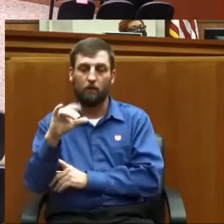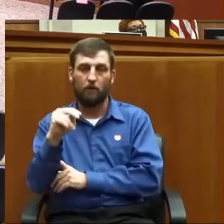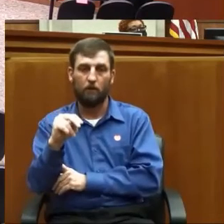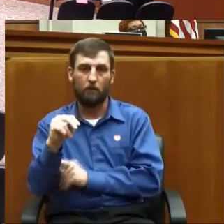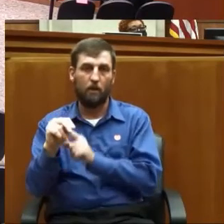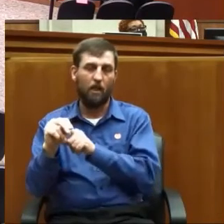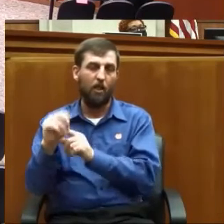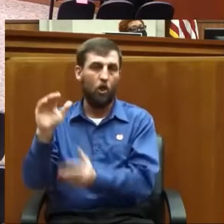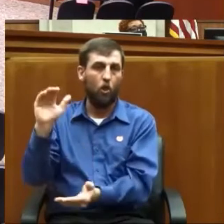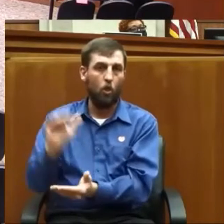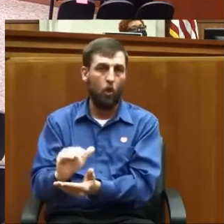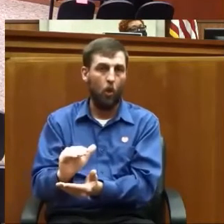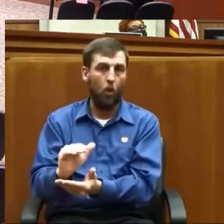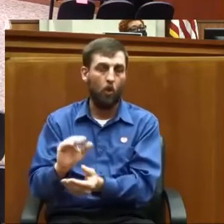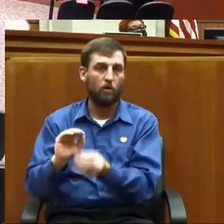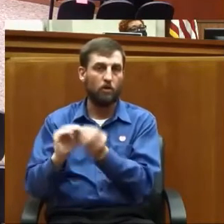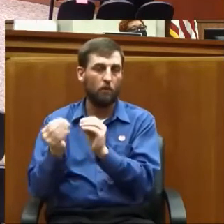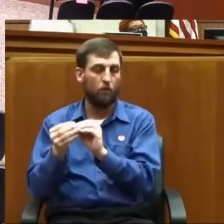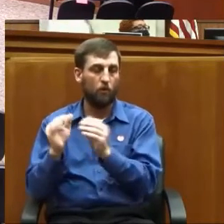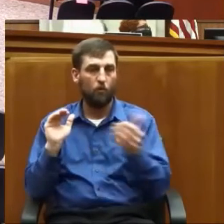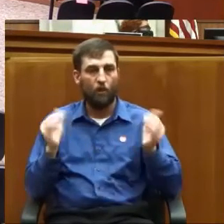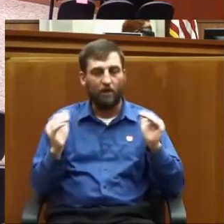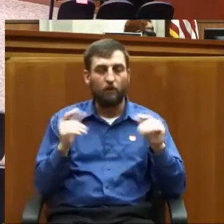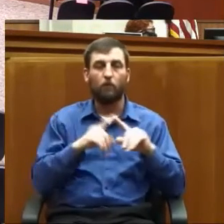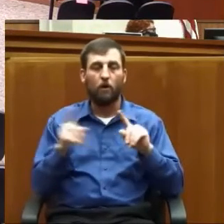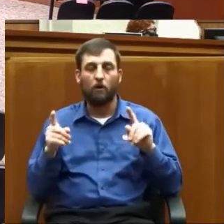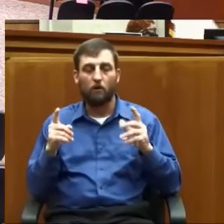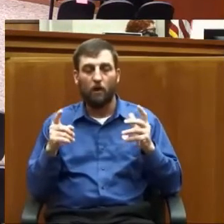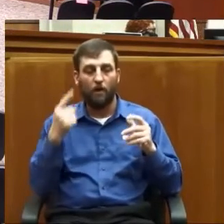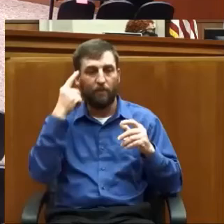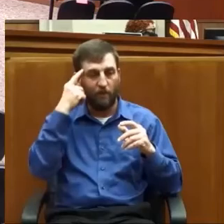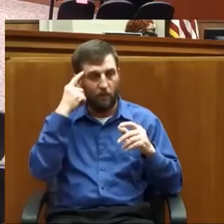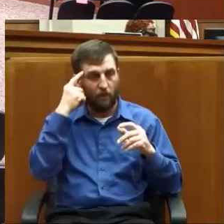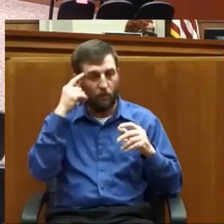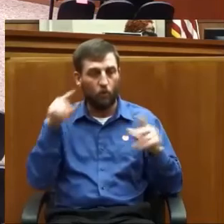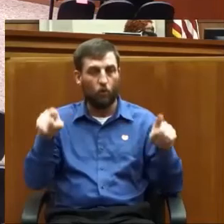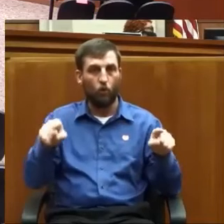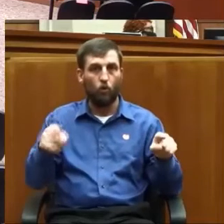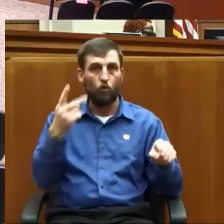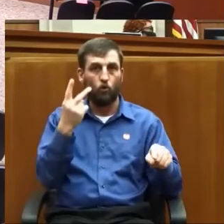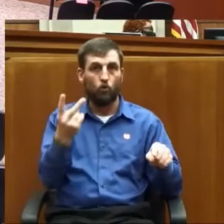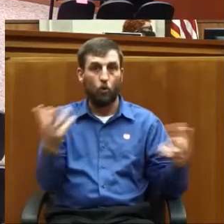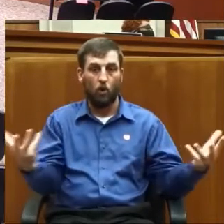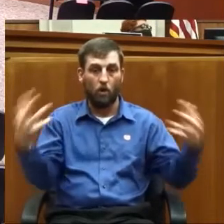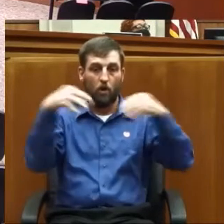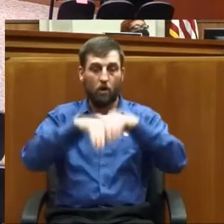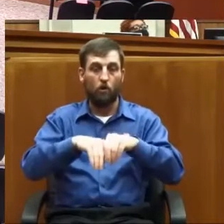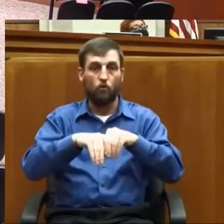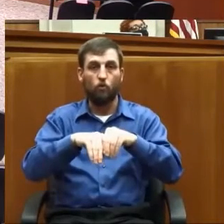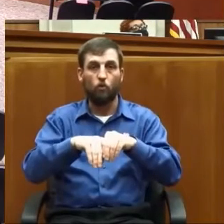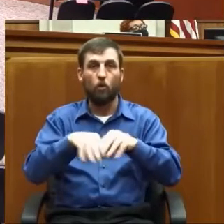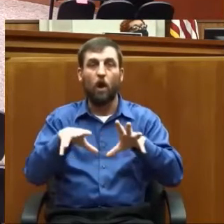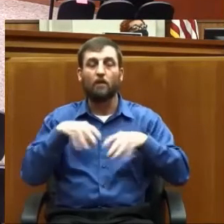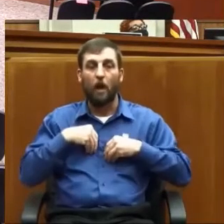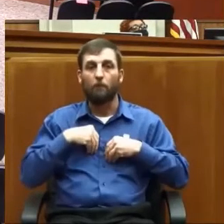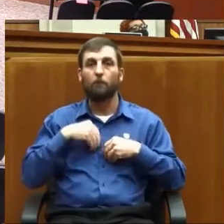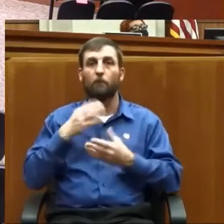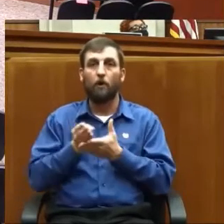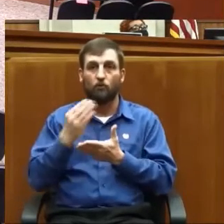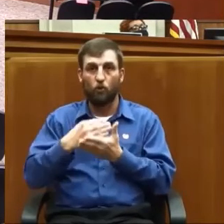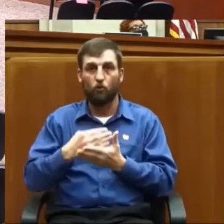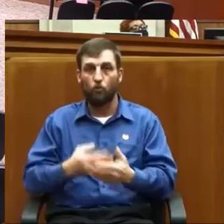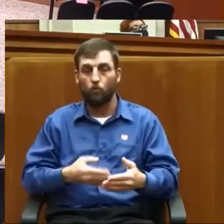which is a low number relatively speaking for HG, but AG. So the two recommendations, then one is to adopt the budget